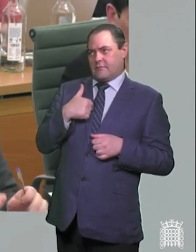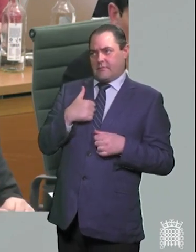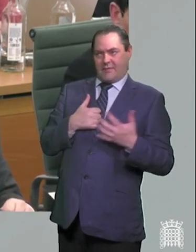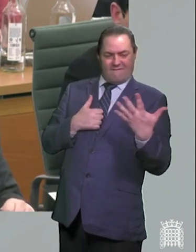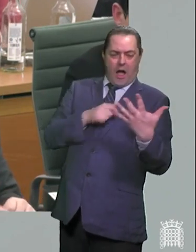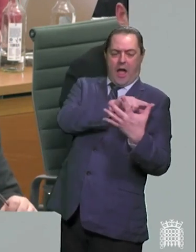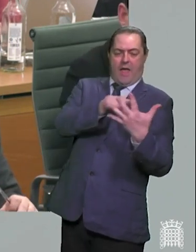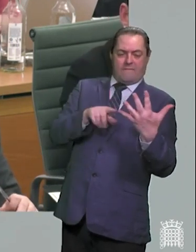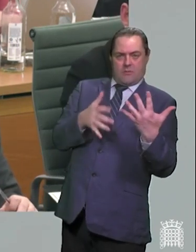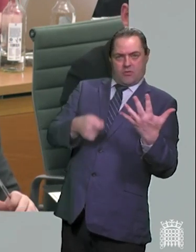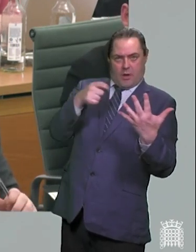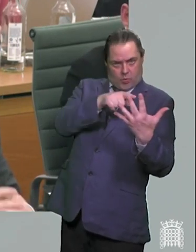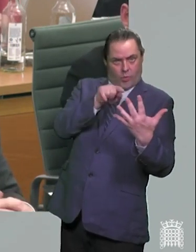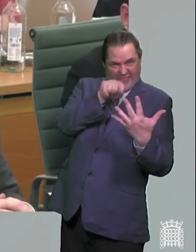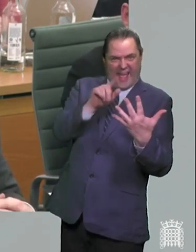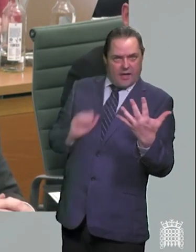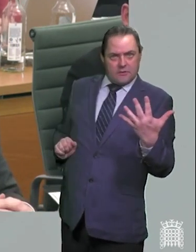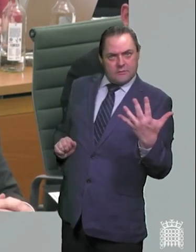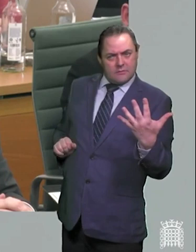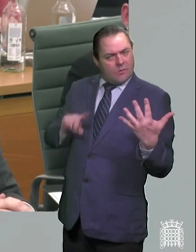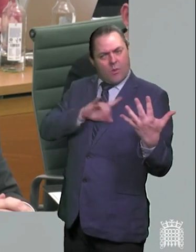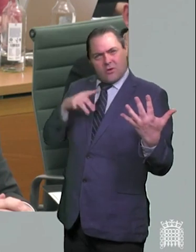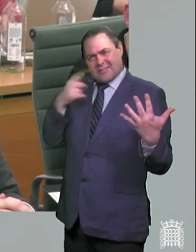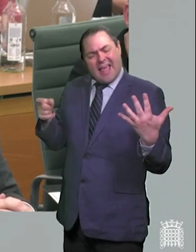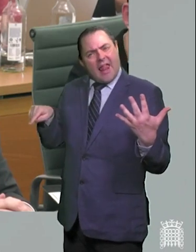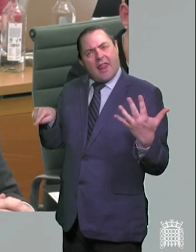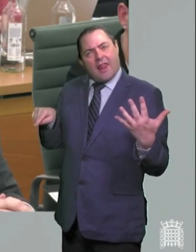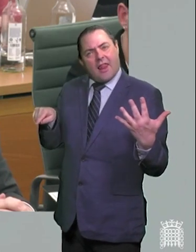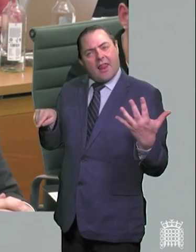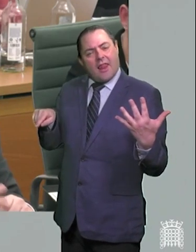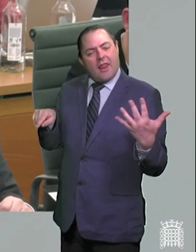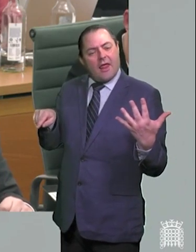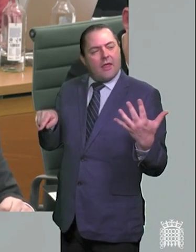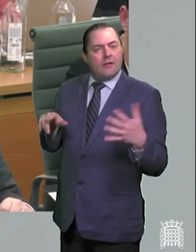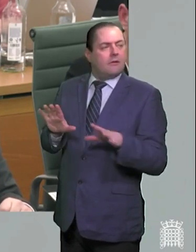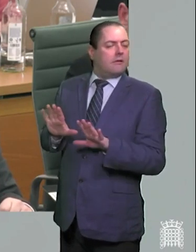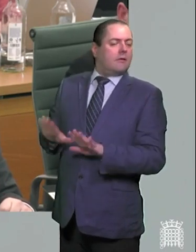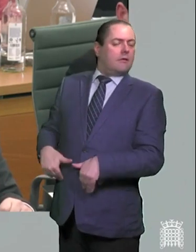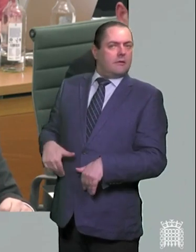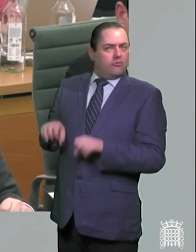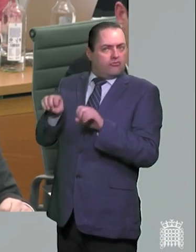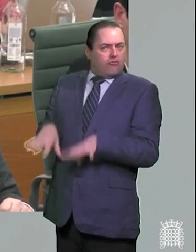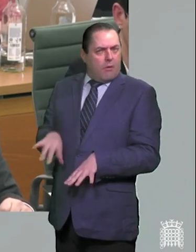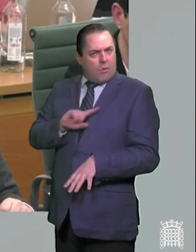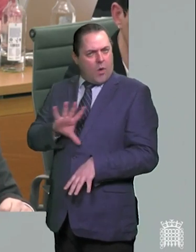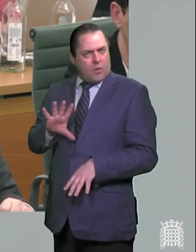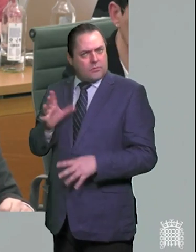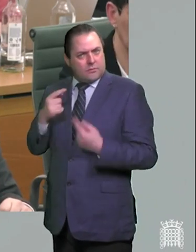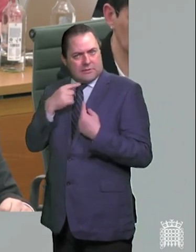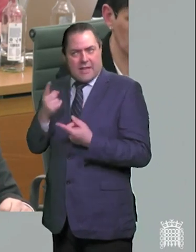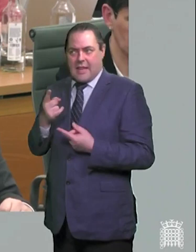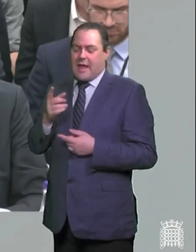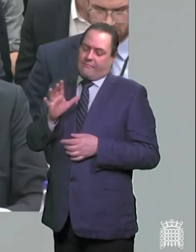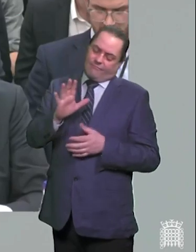we've raised with you. Why did you fail to tell the House on the 8th of December that there were gatherings that you'd attended? But Mr. Carter, you've got